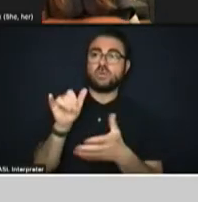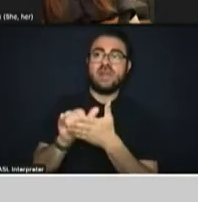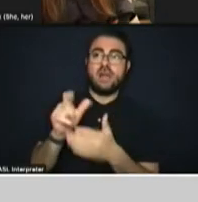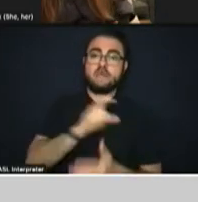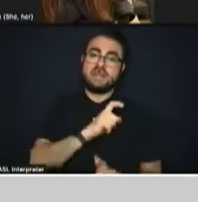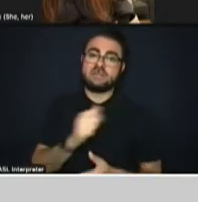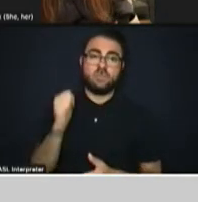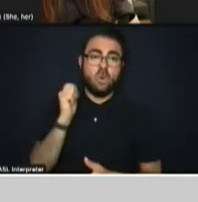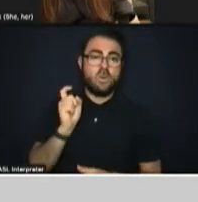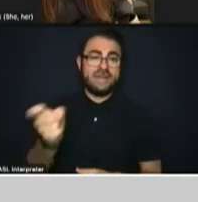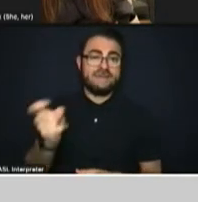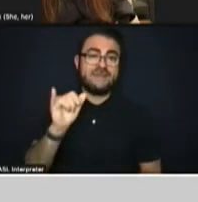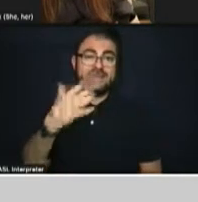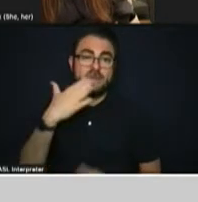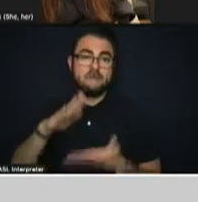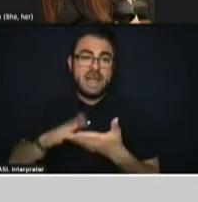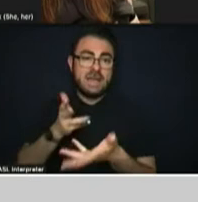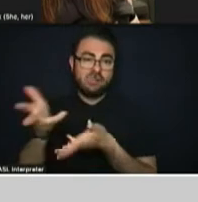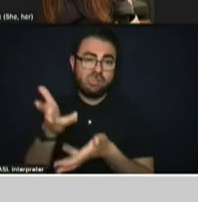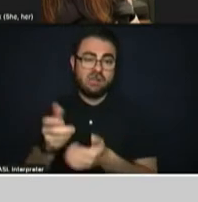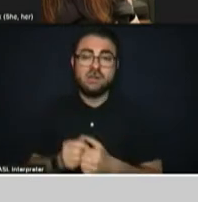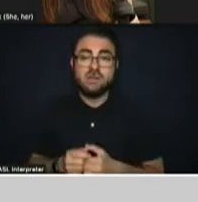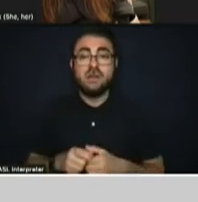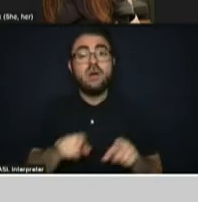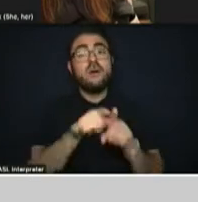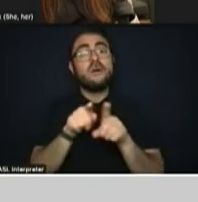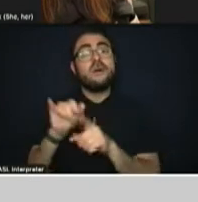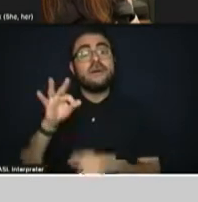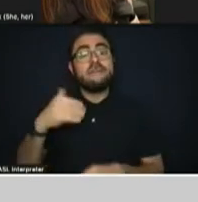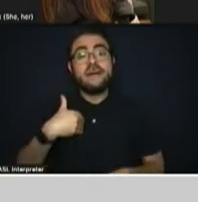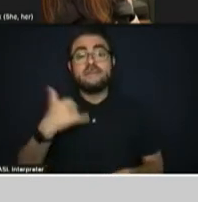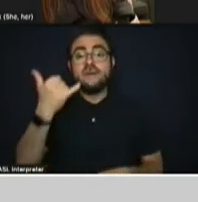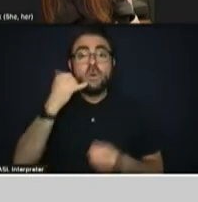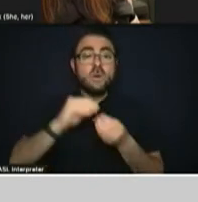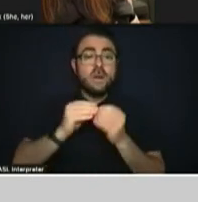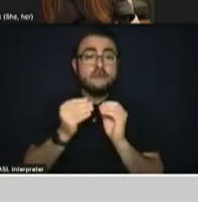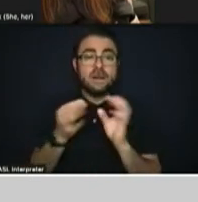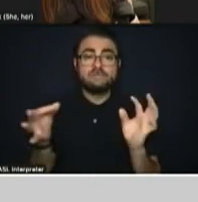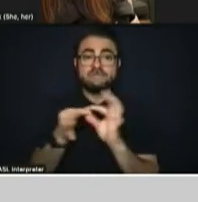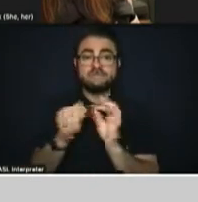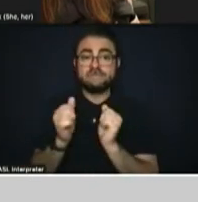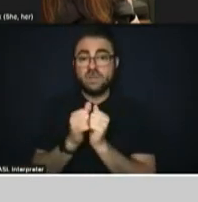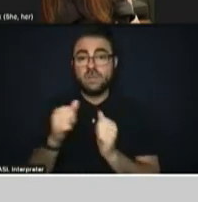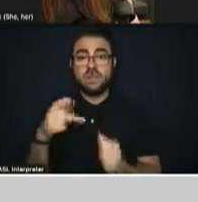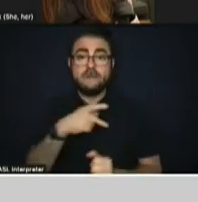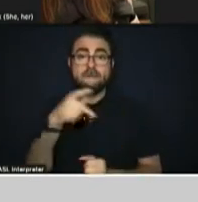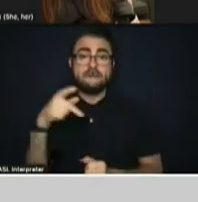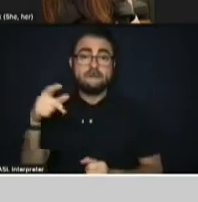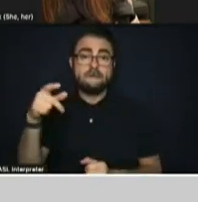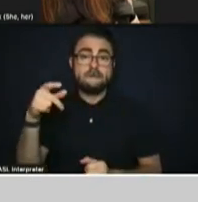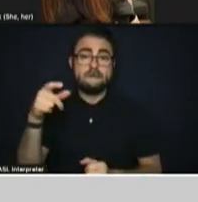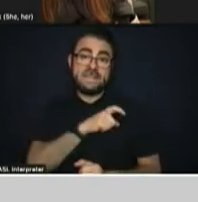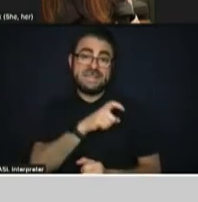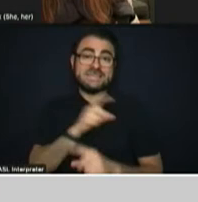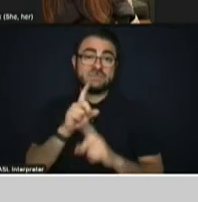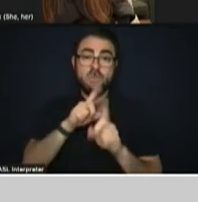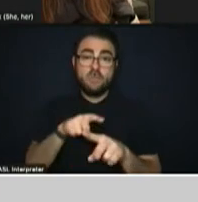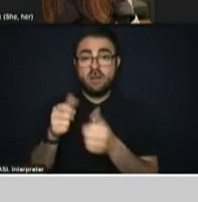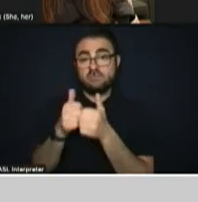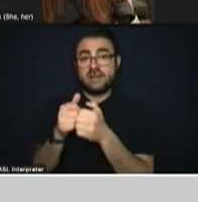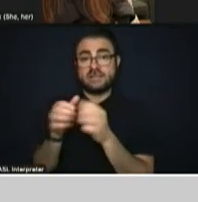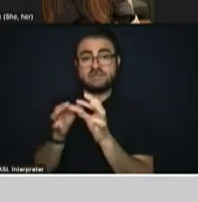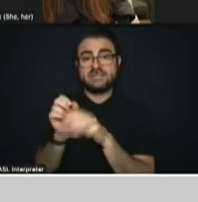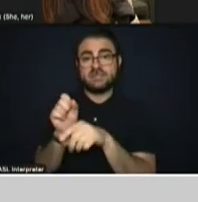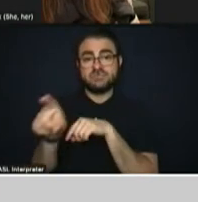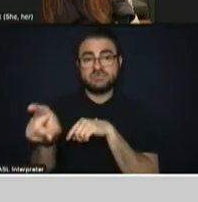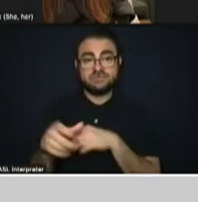this is might even be a better option, is if there's phone numbers connected to police reports that they just get a text message. And you